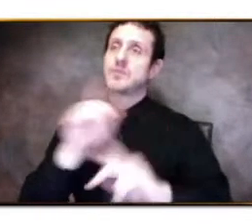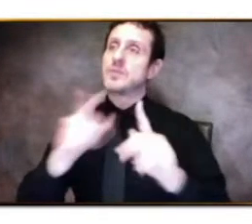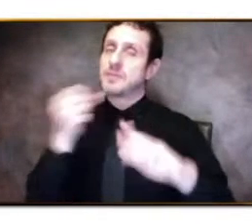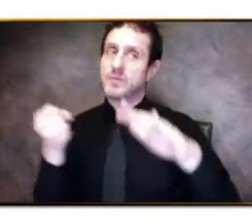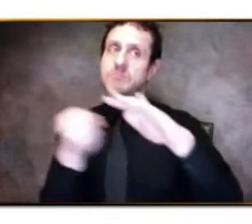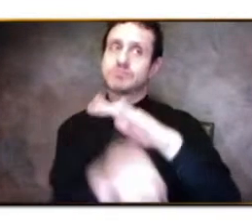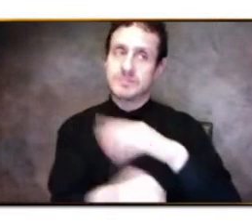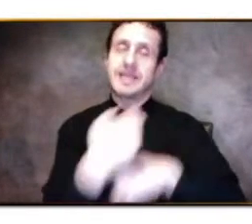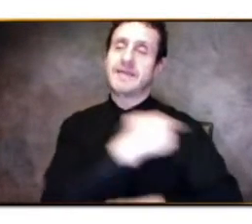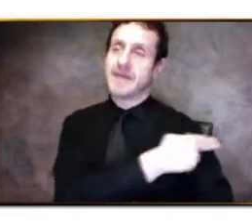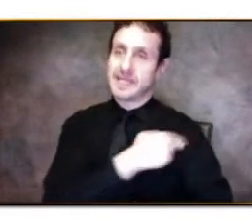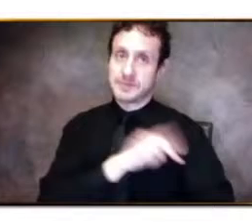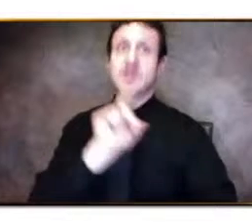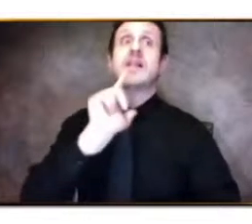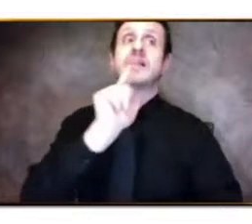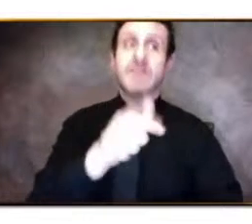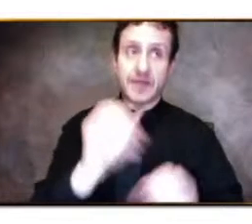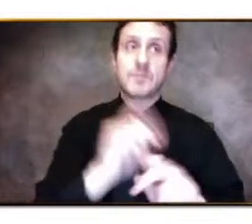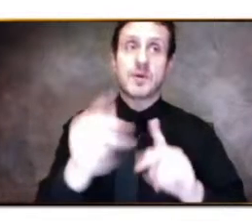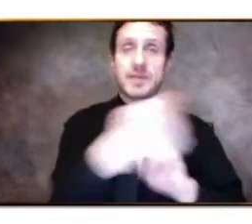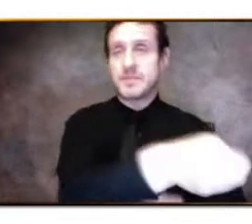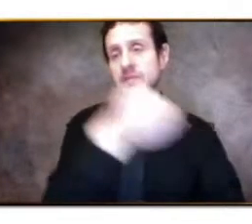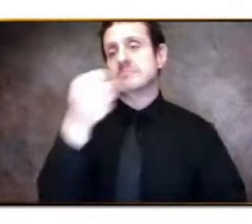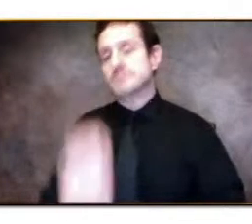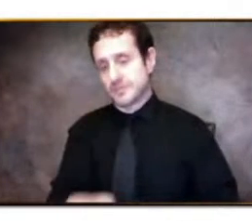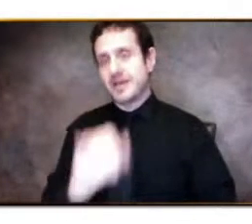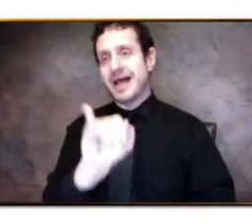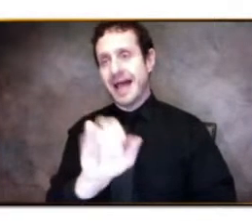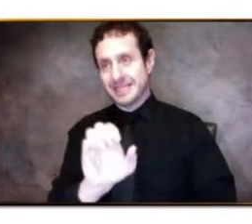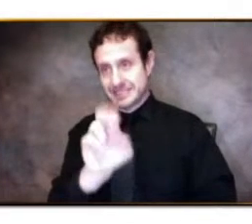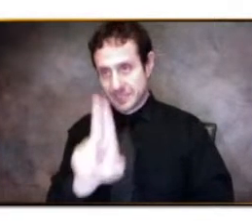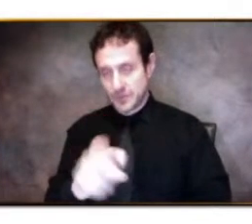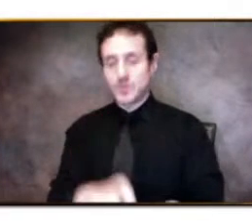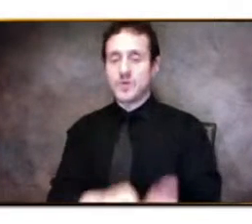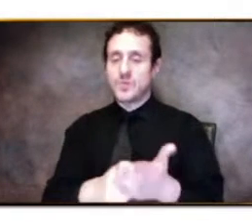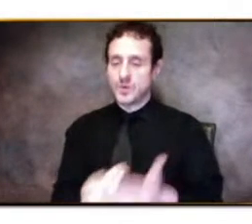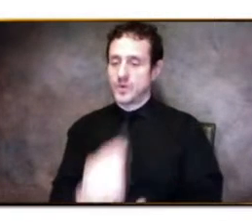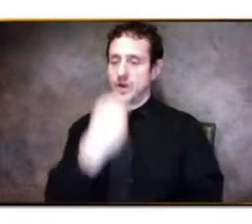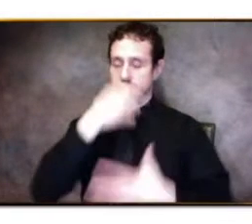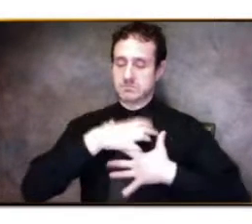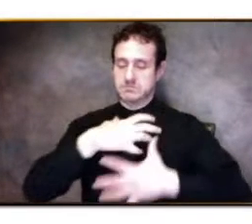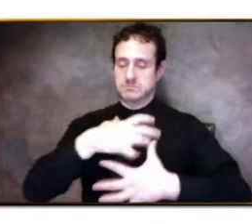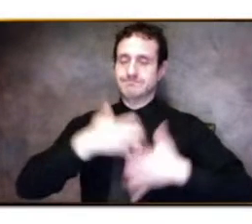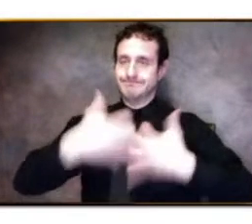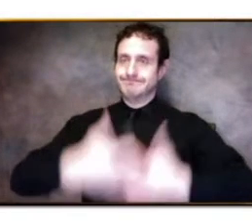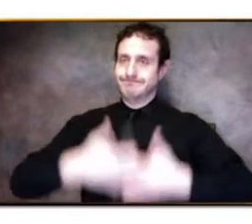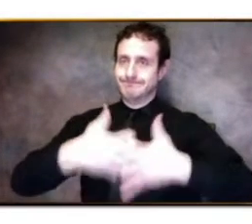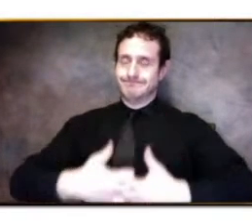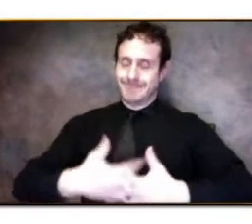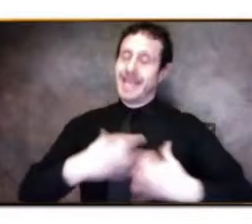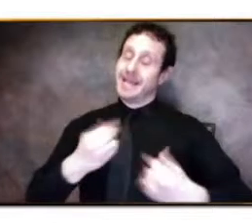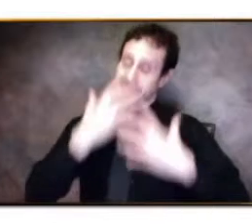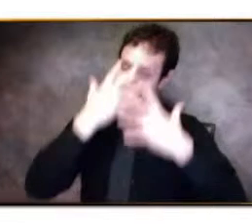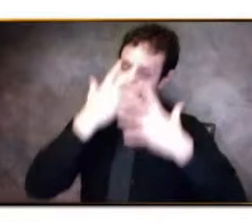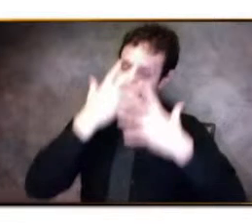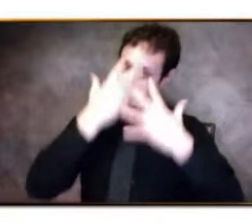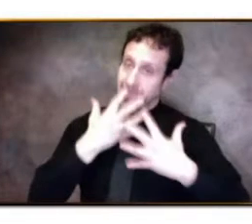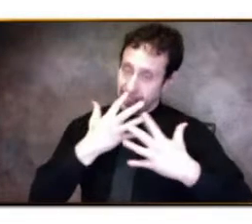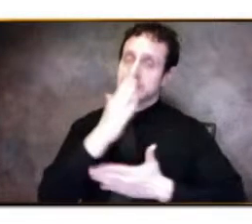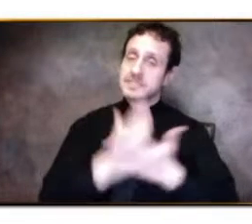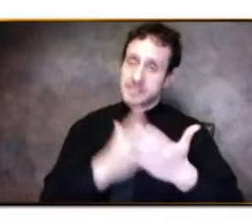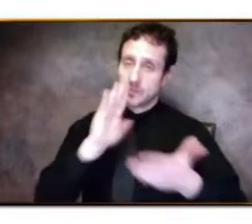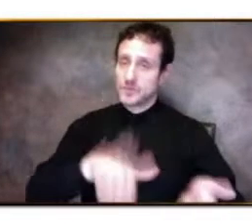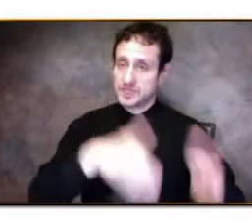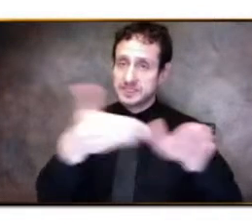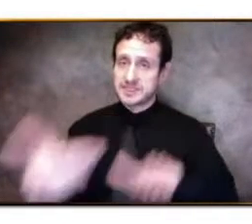hospital, before you have people, that end up on ventilators or unfortunately pass on. So following in the week